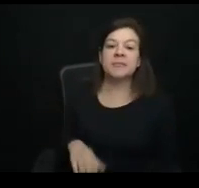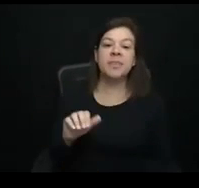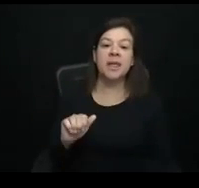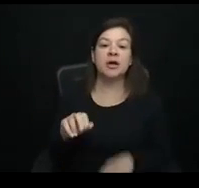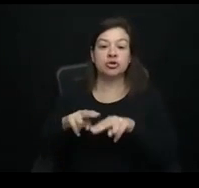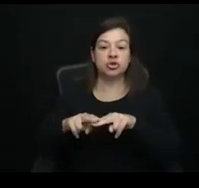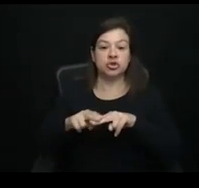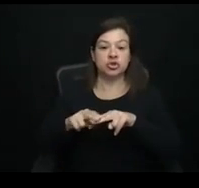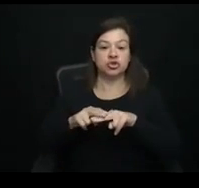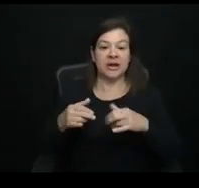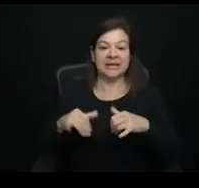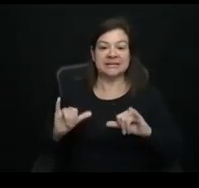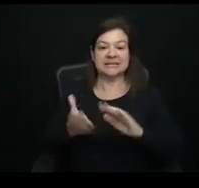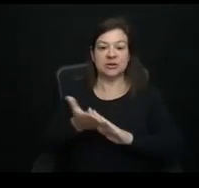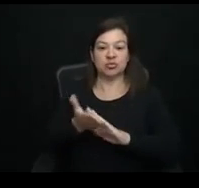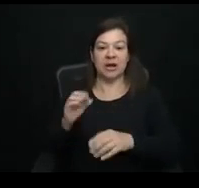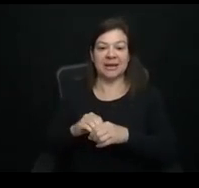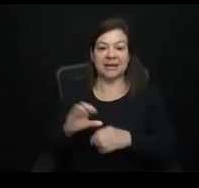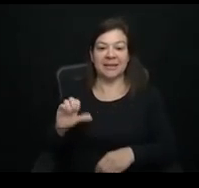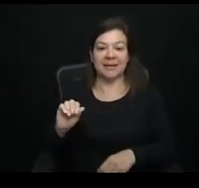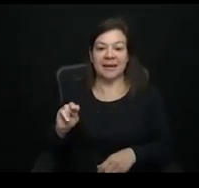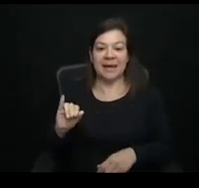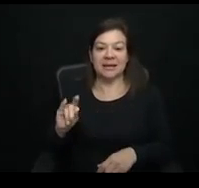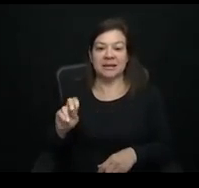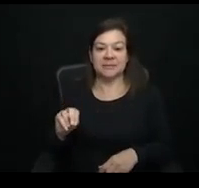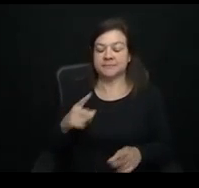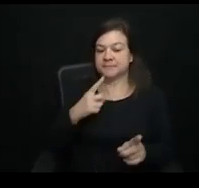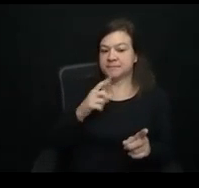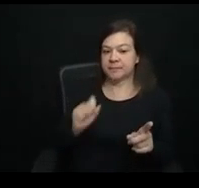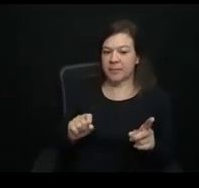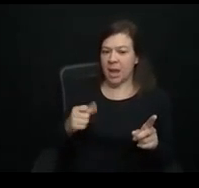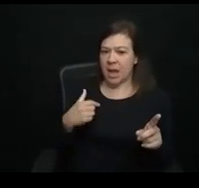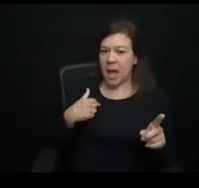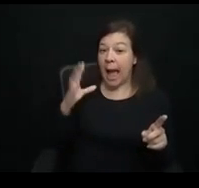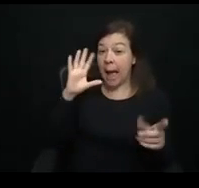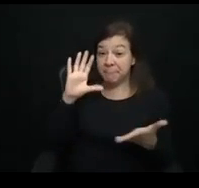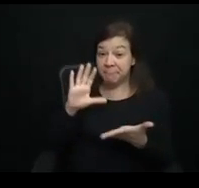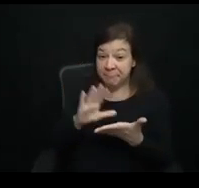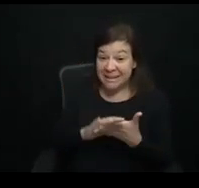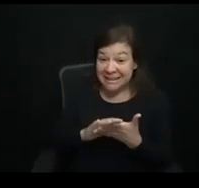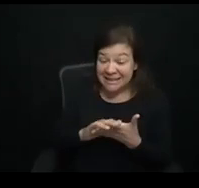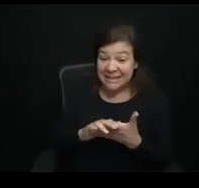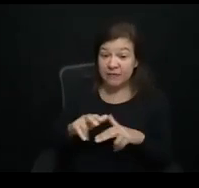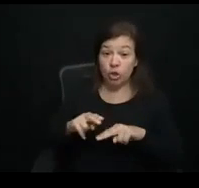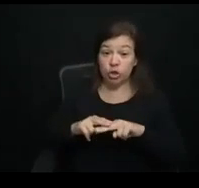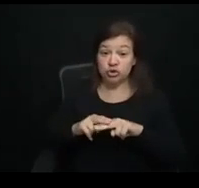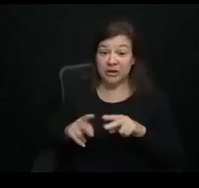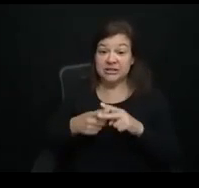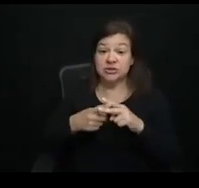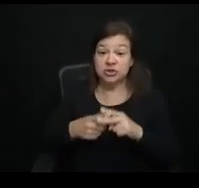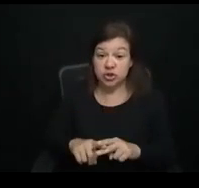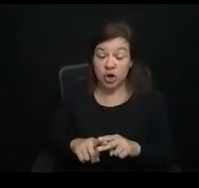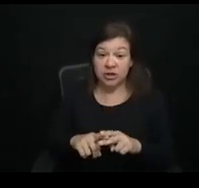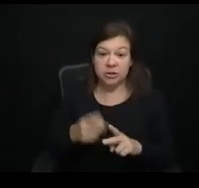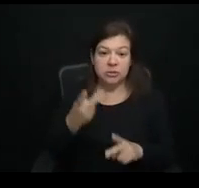still operating through the canyon? So I believe, and you guys help me if I'm wrong, but I believe the train started running